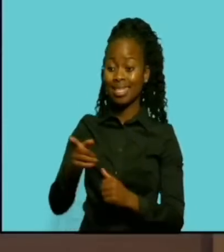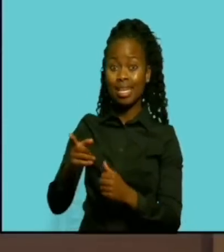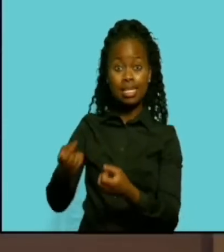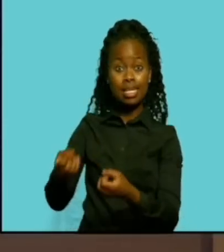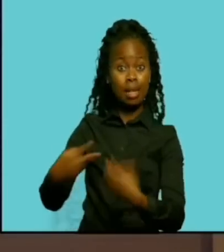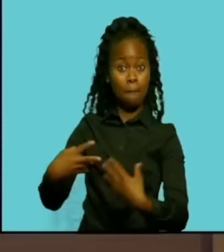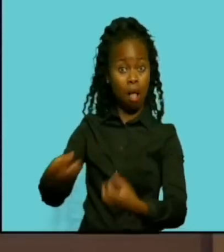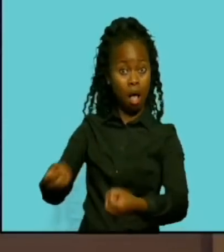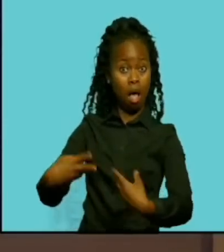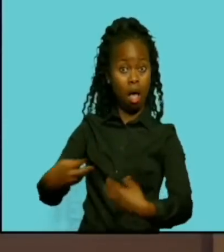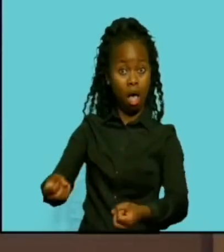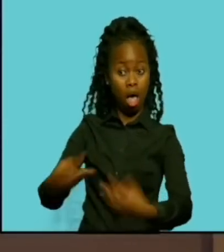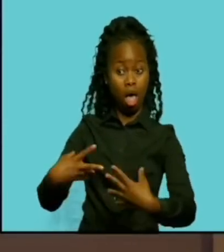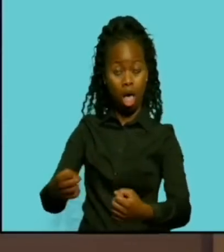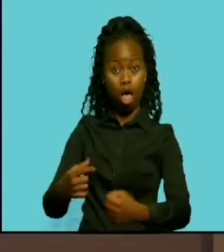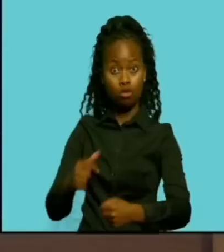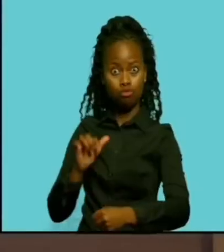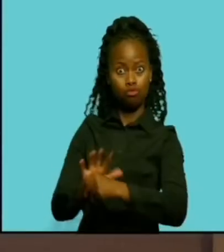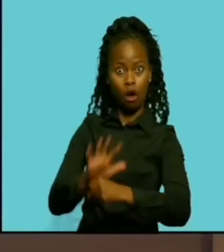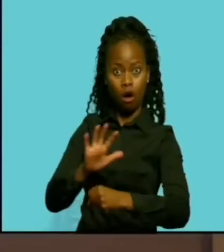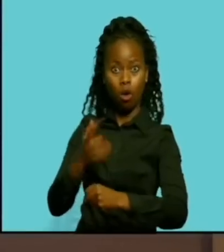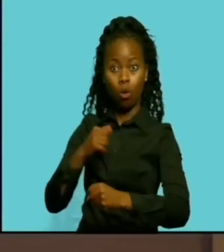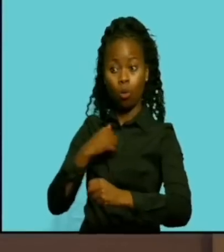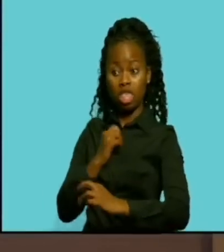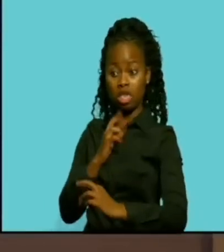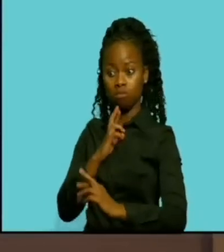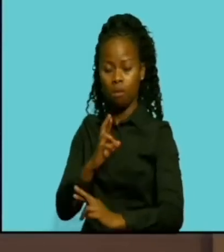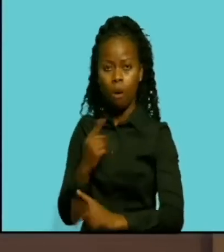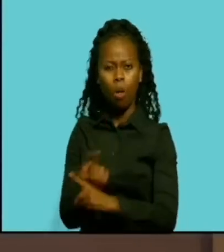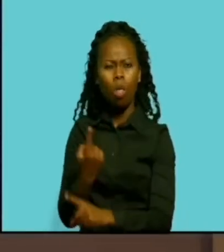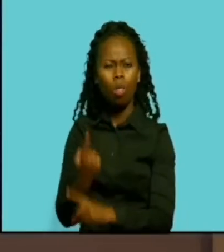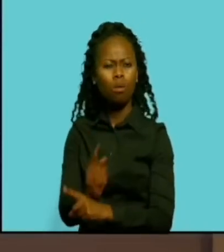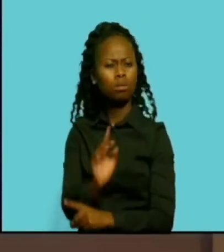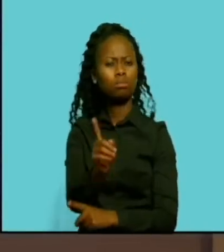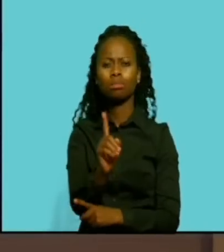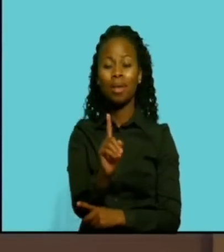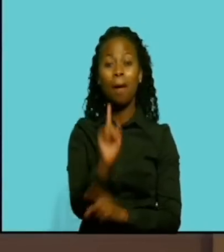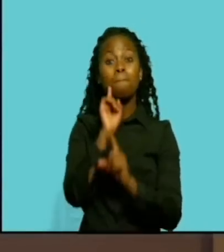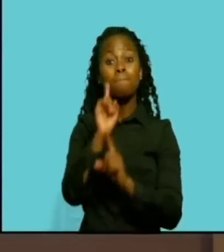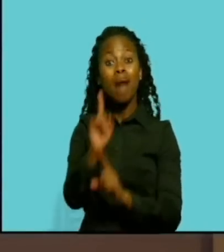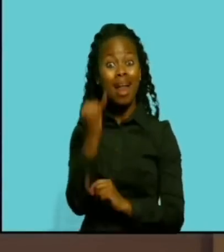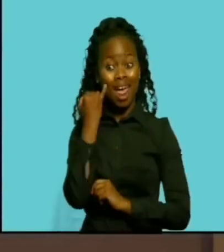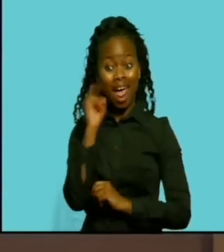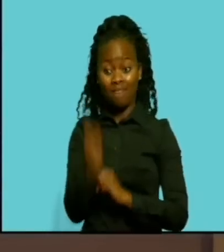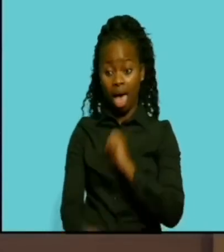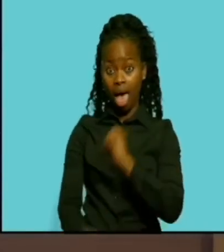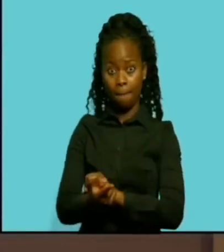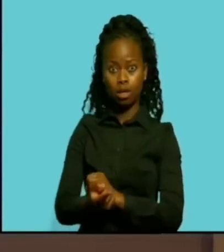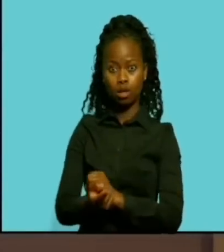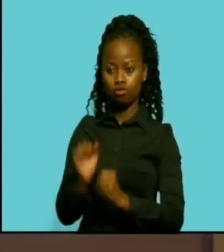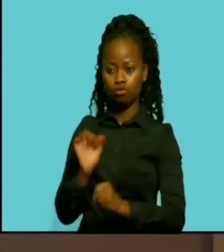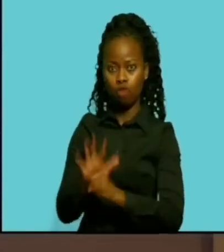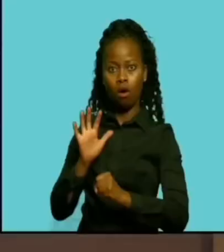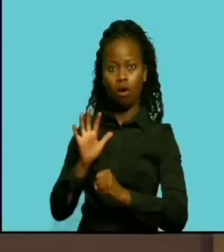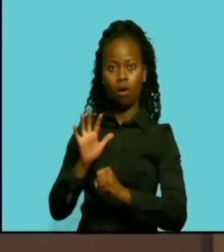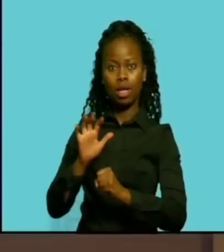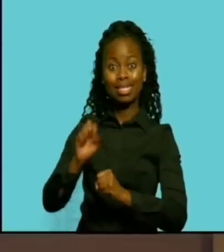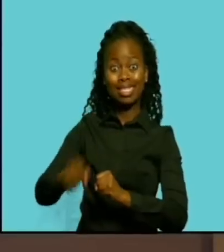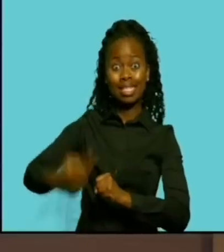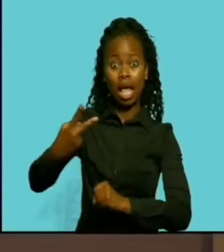shocks. We will only respond to the second round effects that come as a